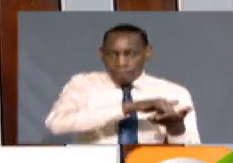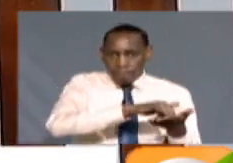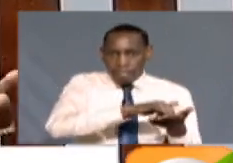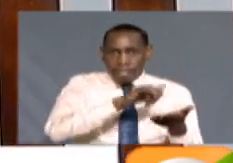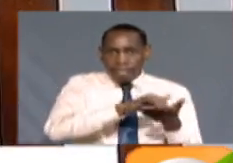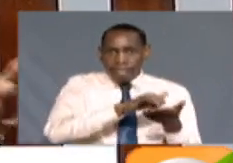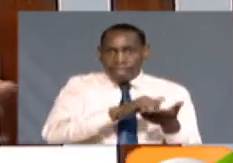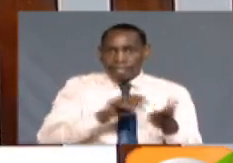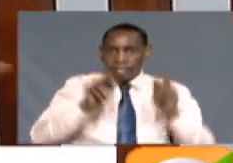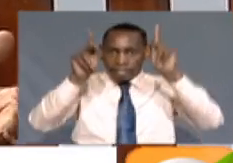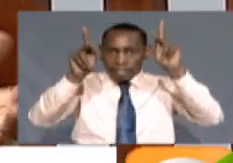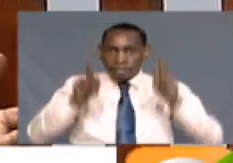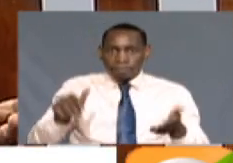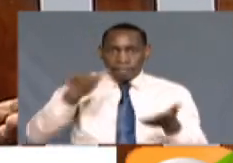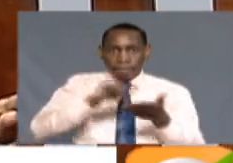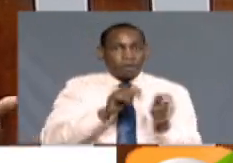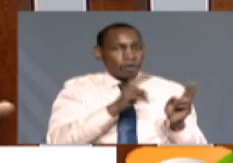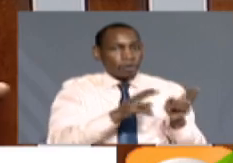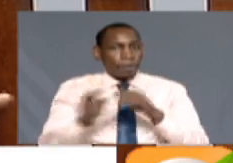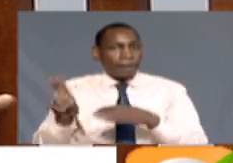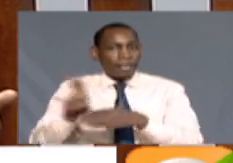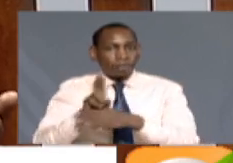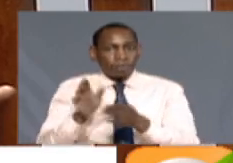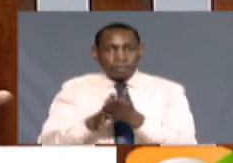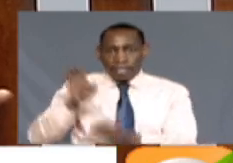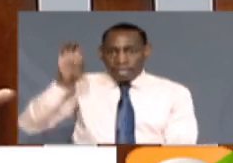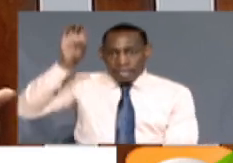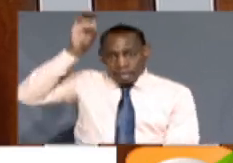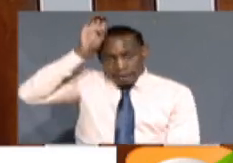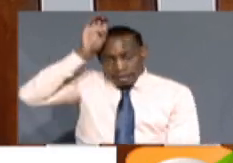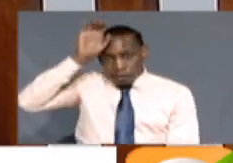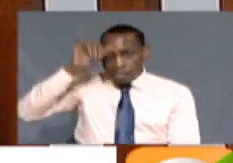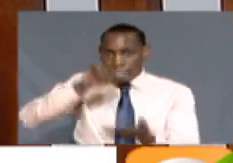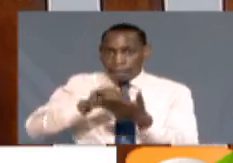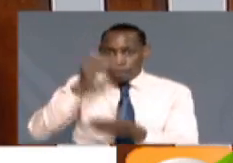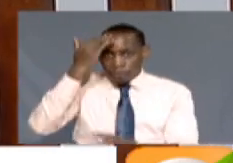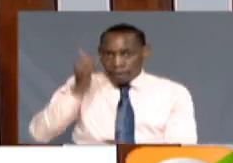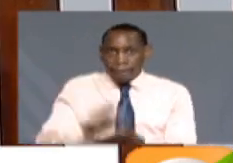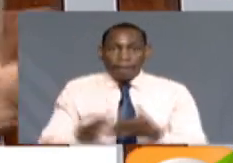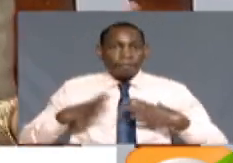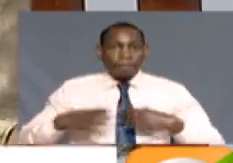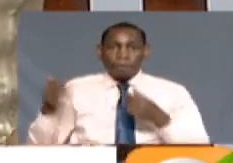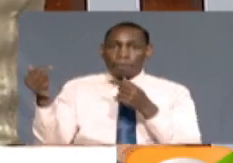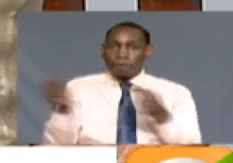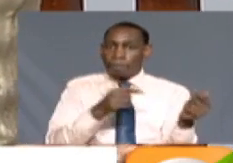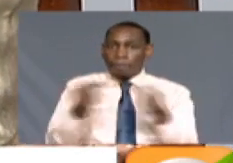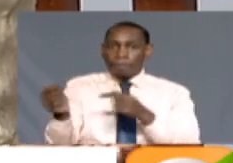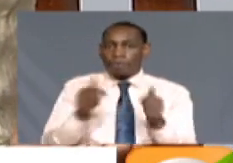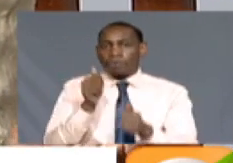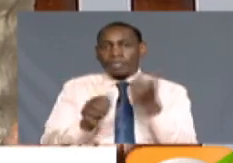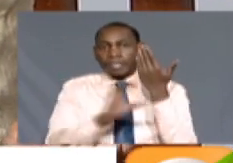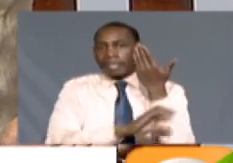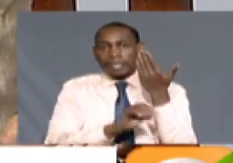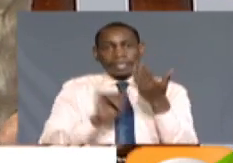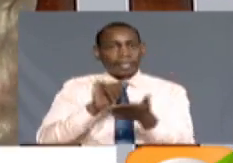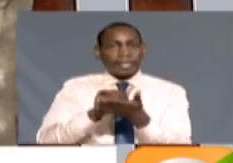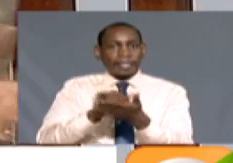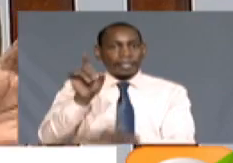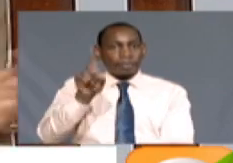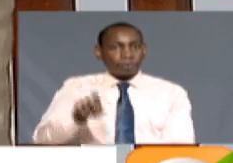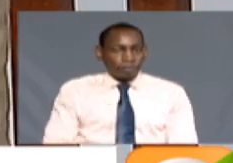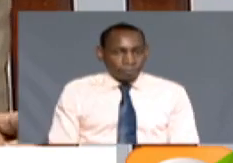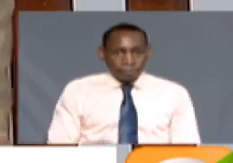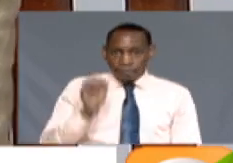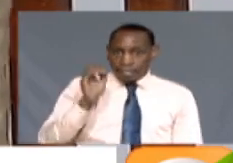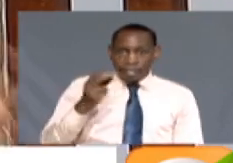that is the Kisumu Airport is what we use. And the Eldoret Airport. Mm. Because people are fighting. What type of a country is that? And if you